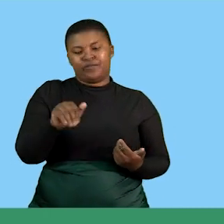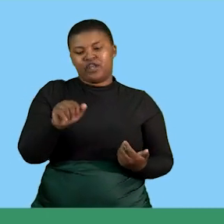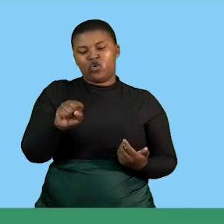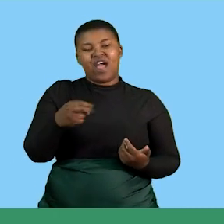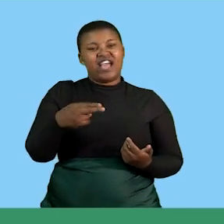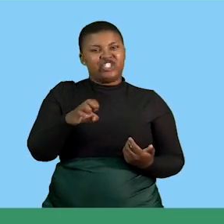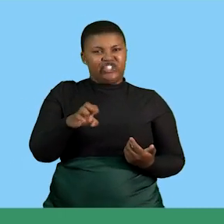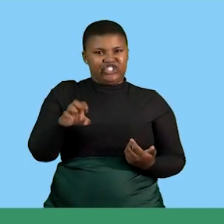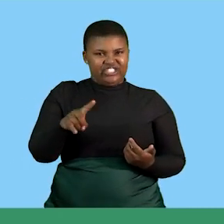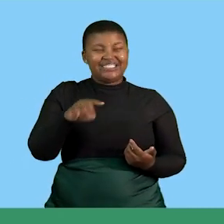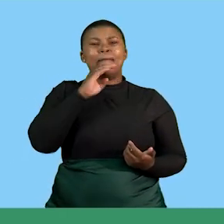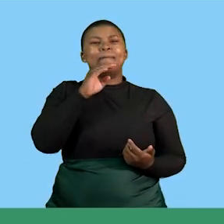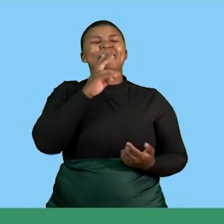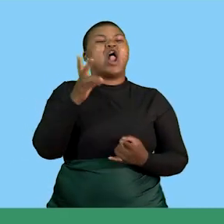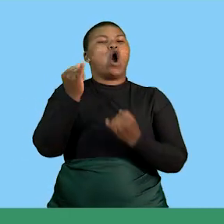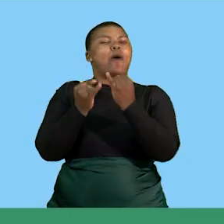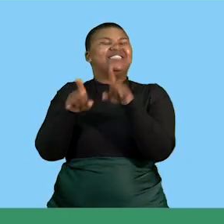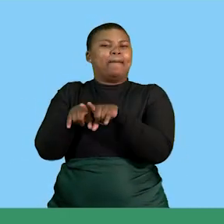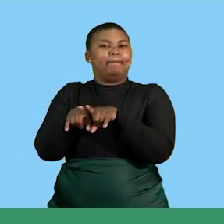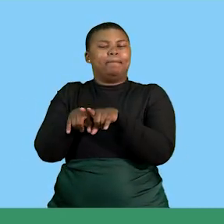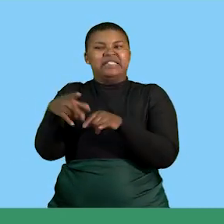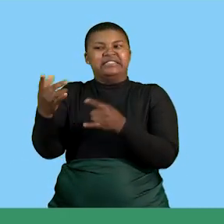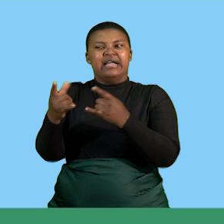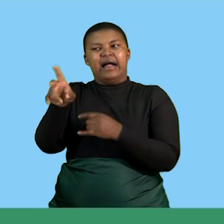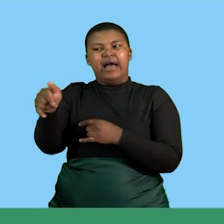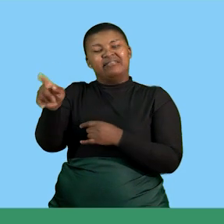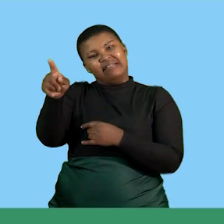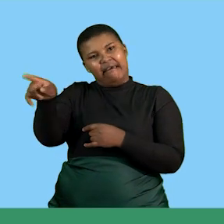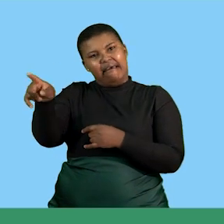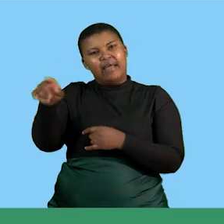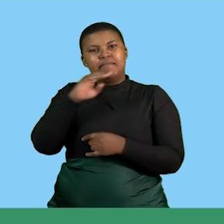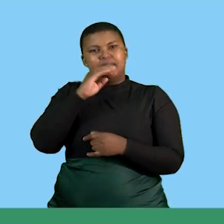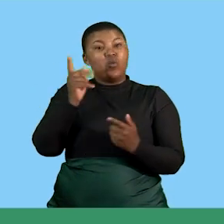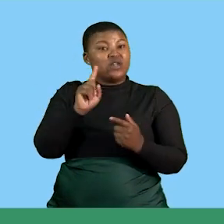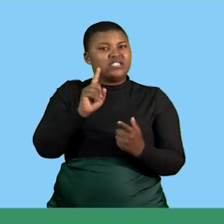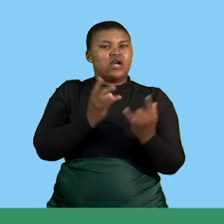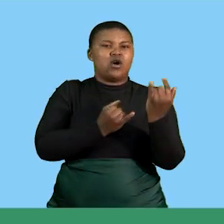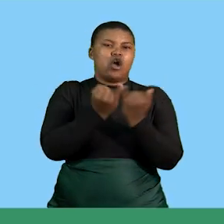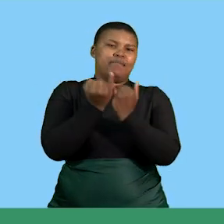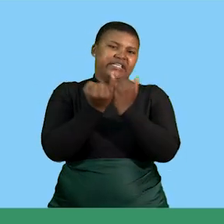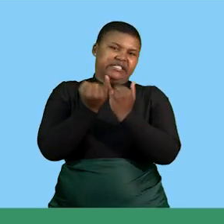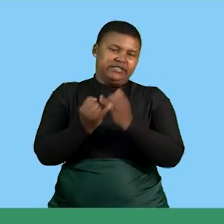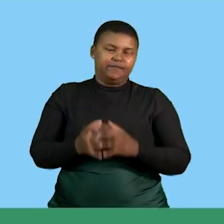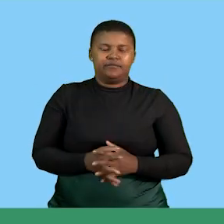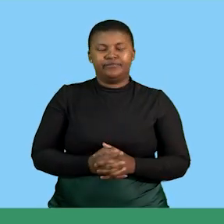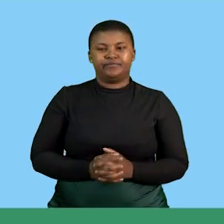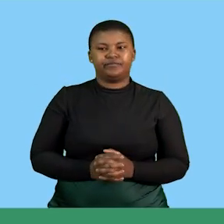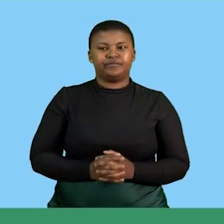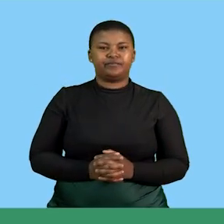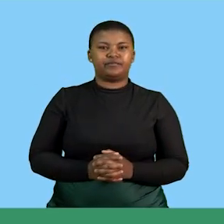that is delivering a similar product or a similar service. Therefore, it would be